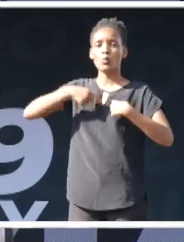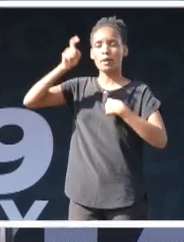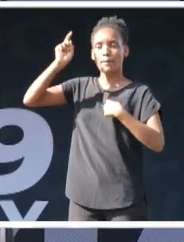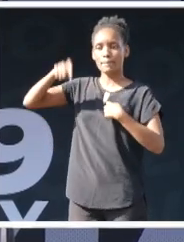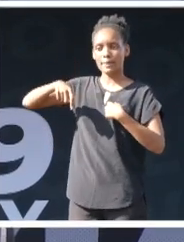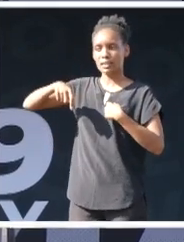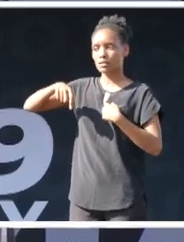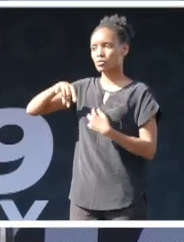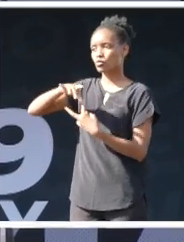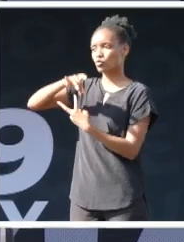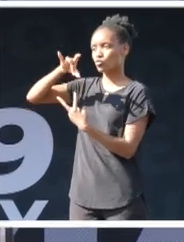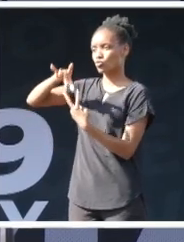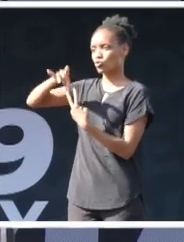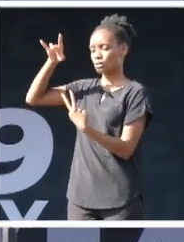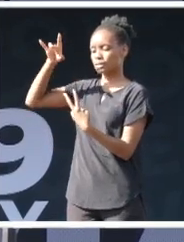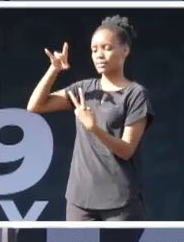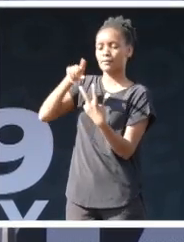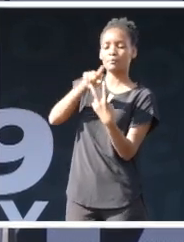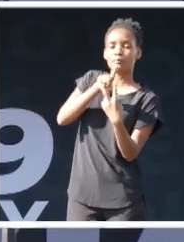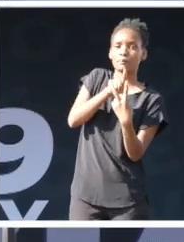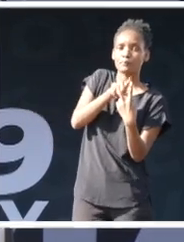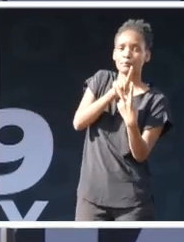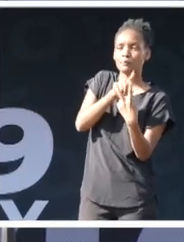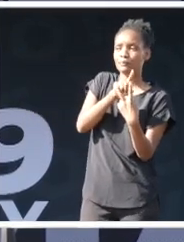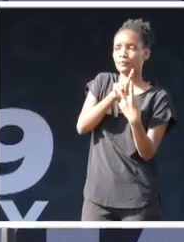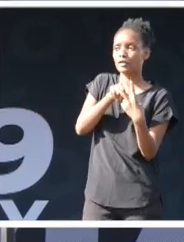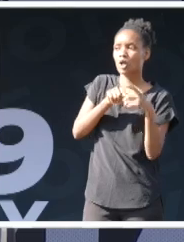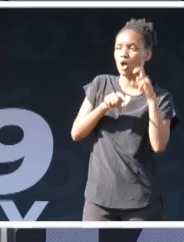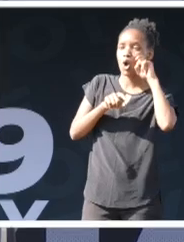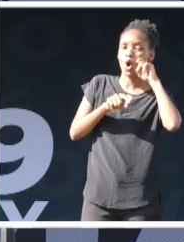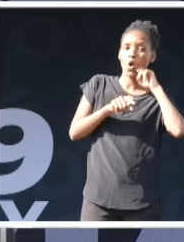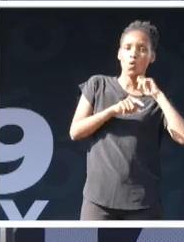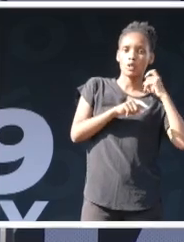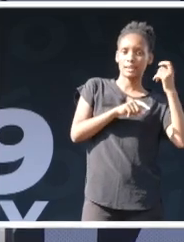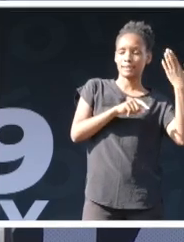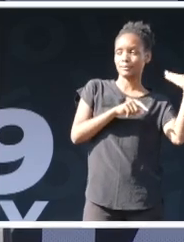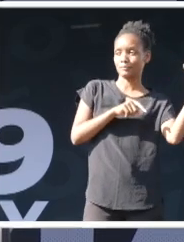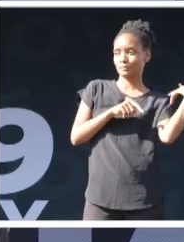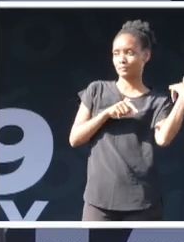the old parties of the past and the movement of the future.